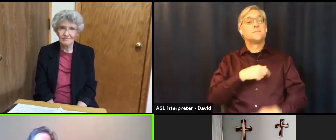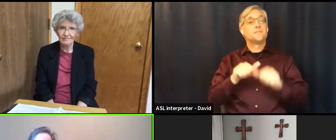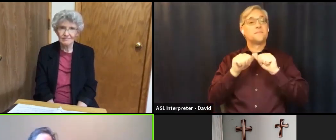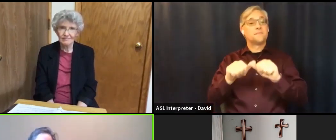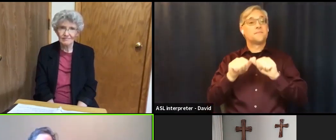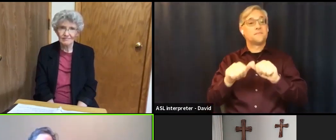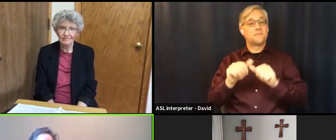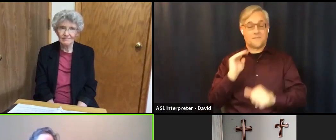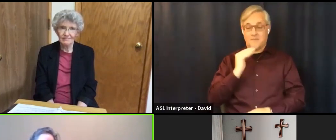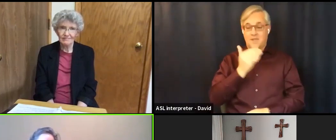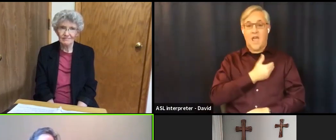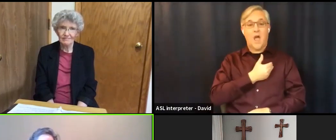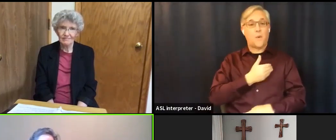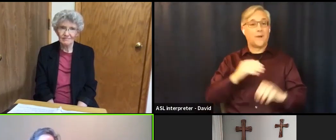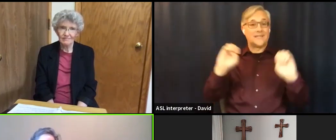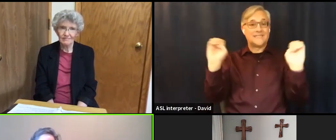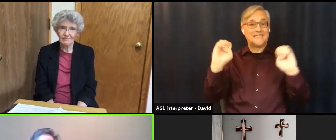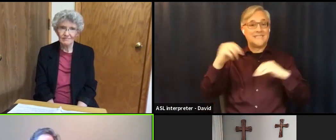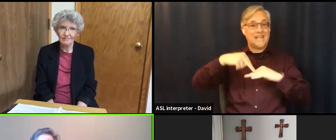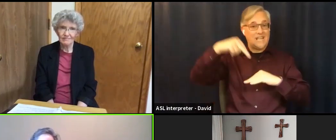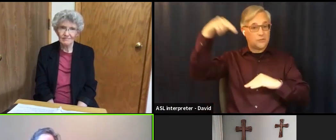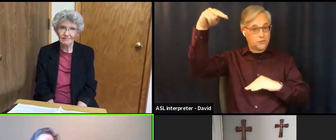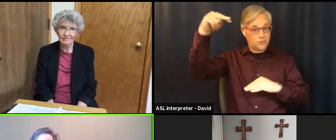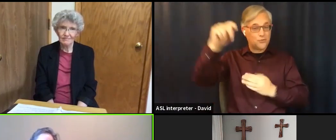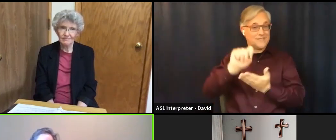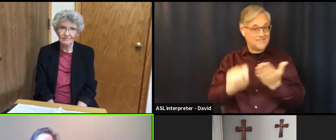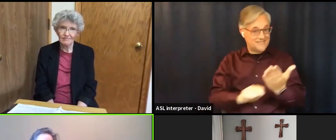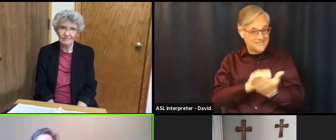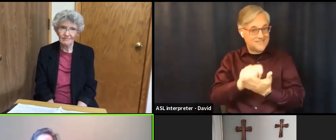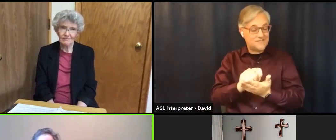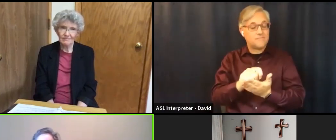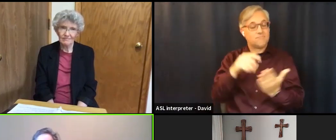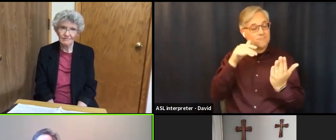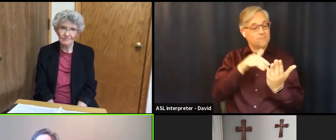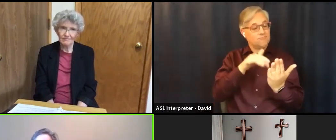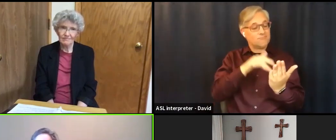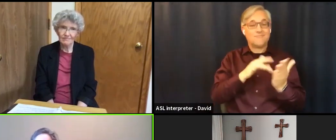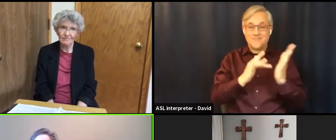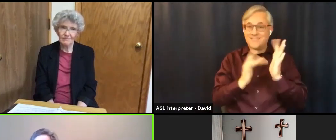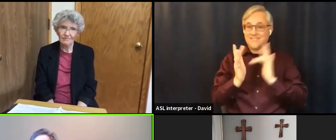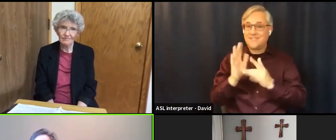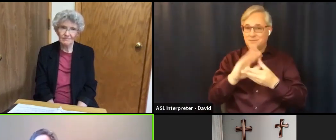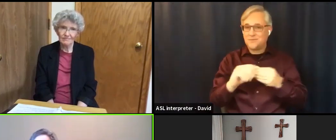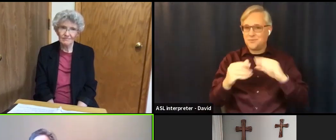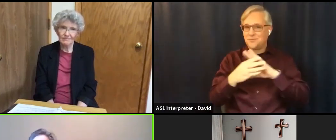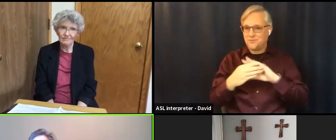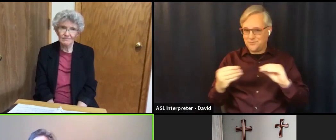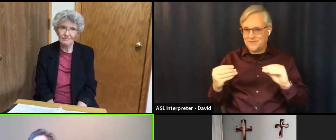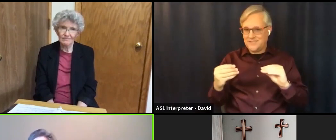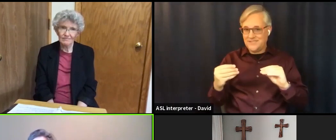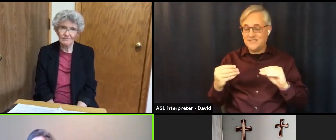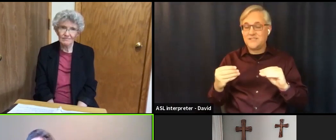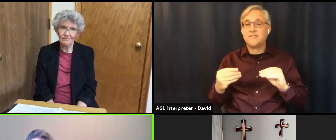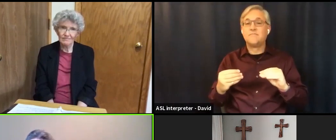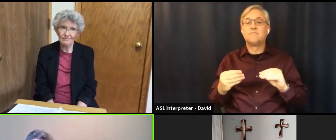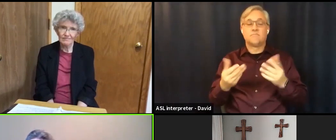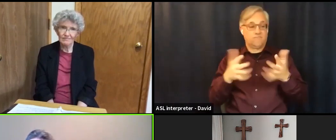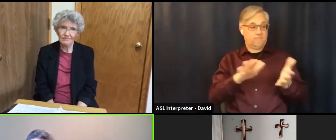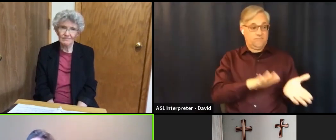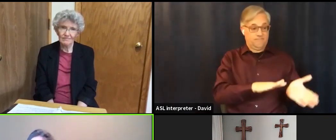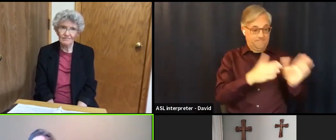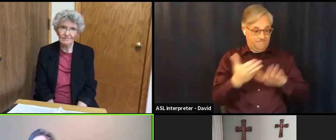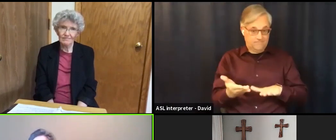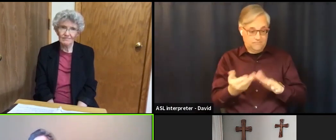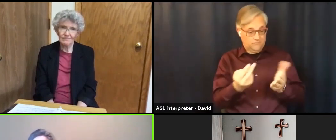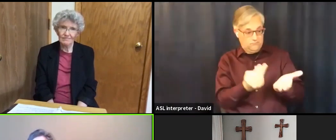season and studying the stories of Jesus showing up to the with the disciples